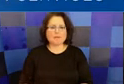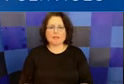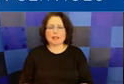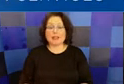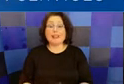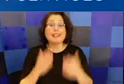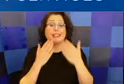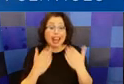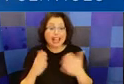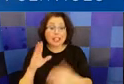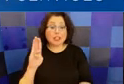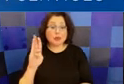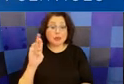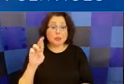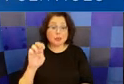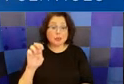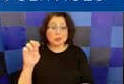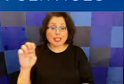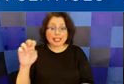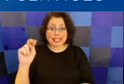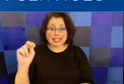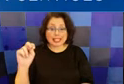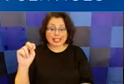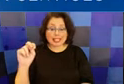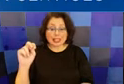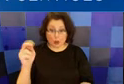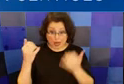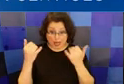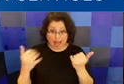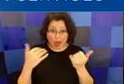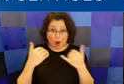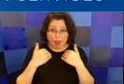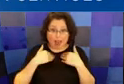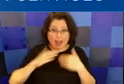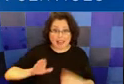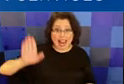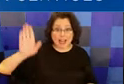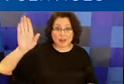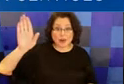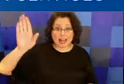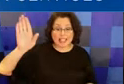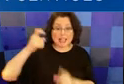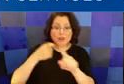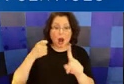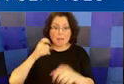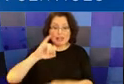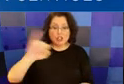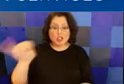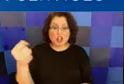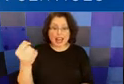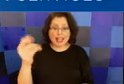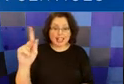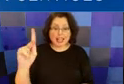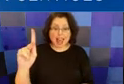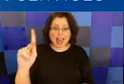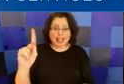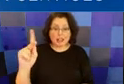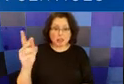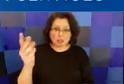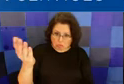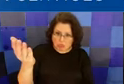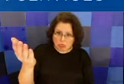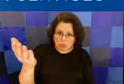Thank you, Breen and Moira. All right, so it looks like we have a hand raise from JK. JK, would you like to go ahead and